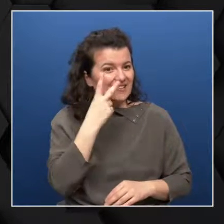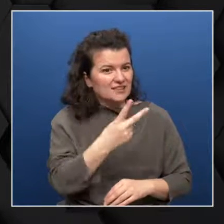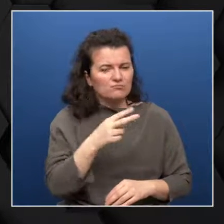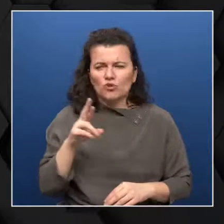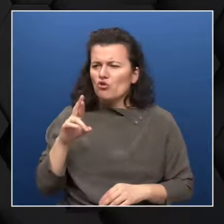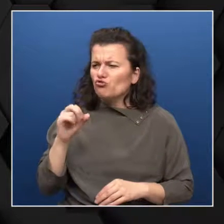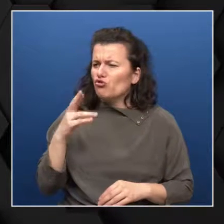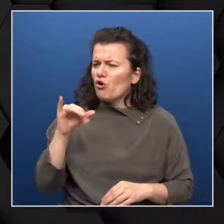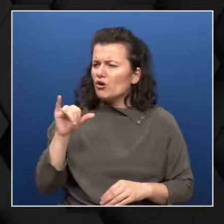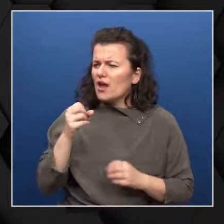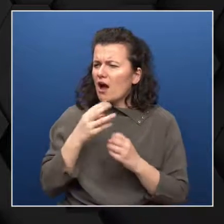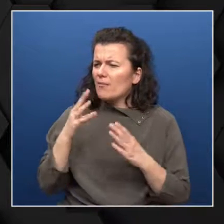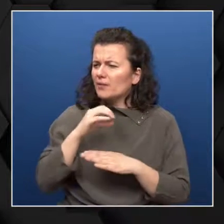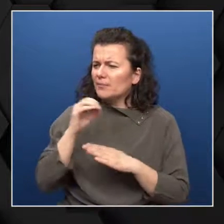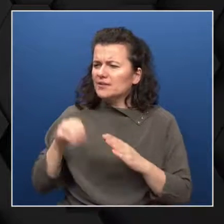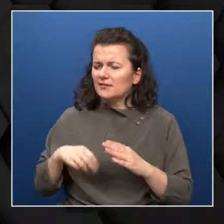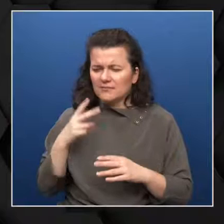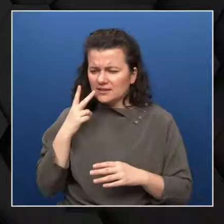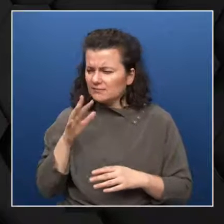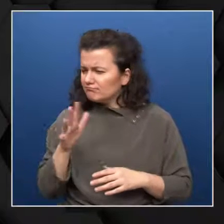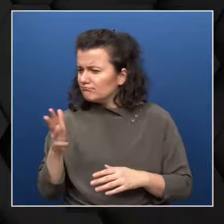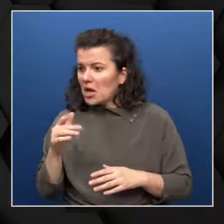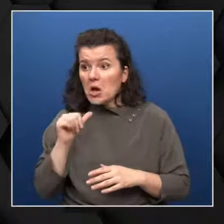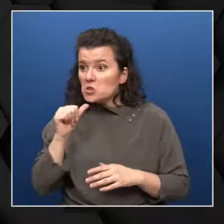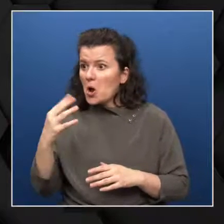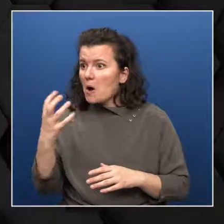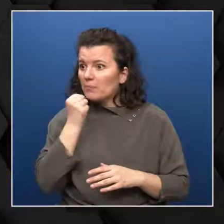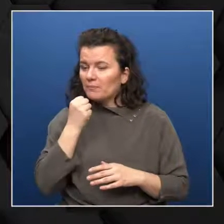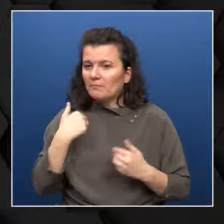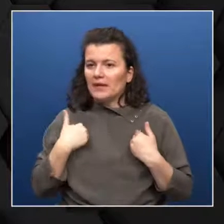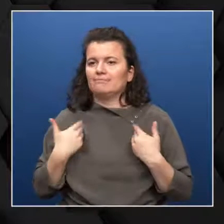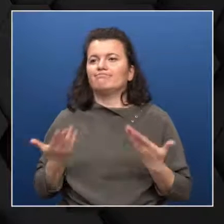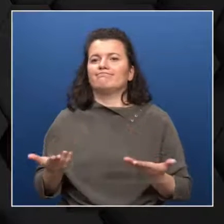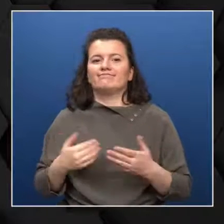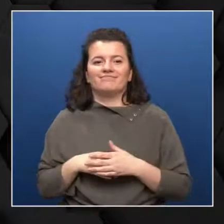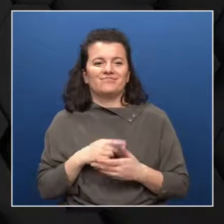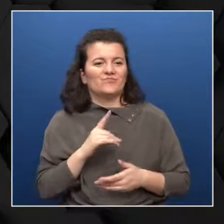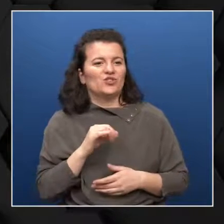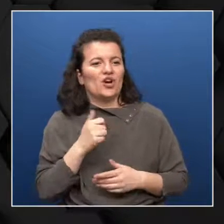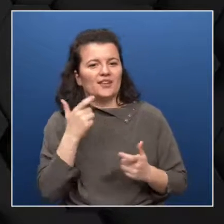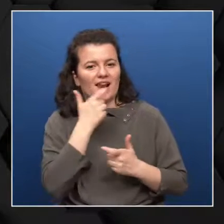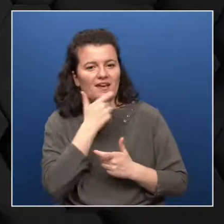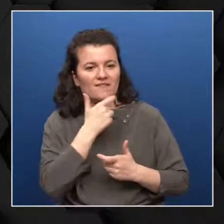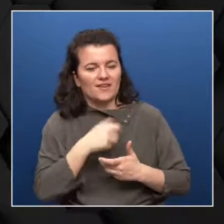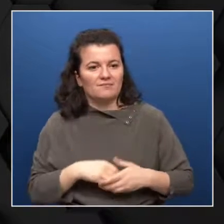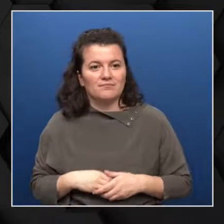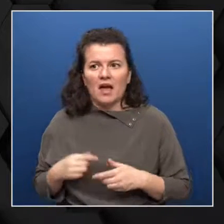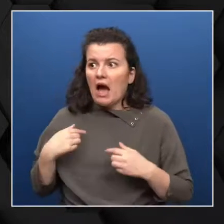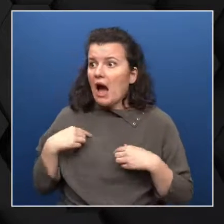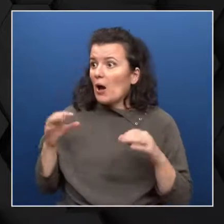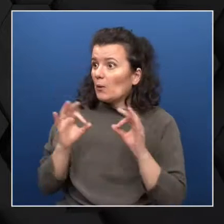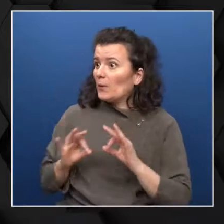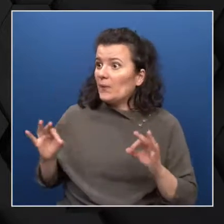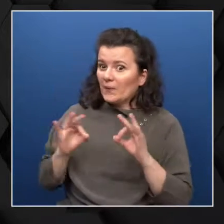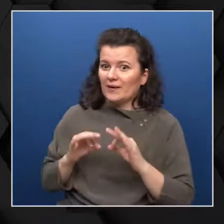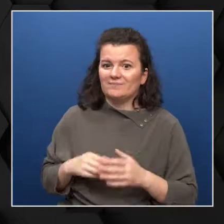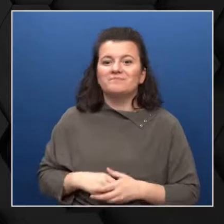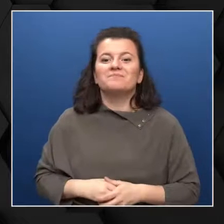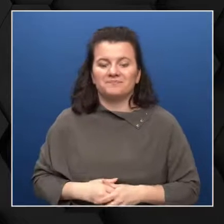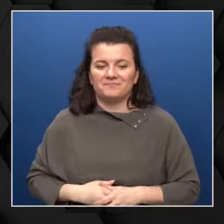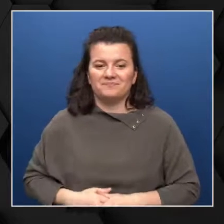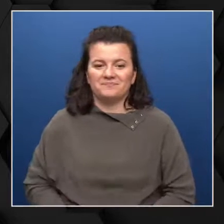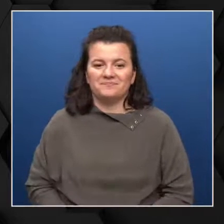appeared in let's go. Ooh, didn't even pick me up. So let's go there. Let me refresh. Rory doesn't even exist apparently. Where's to this. Rory?